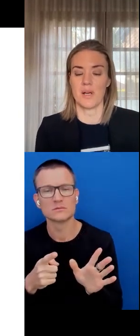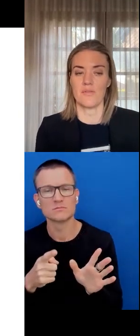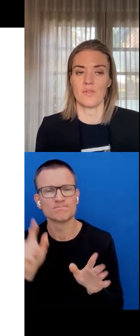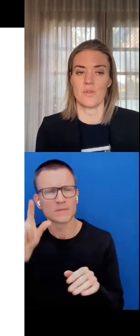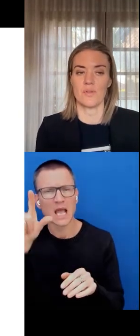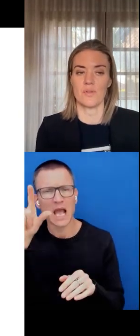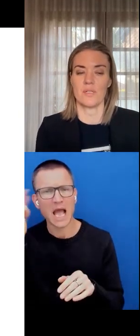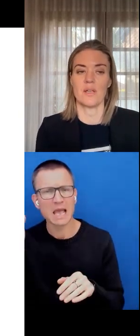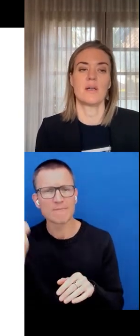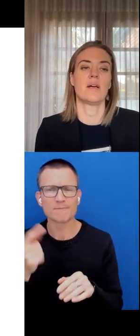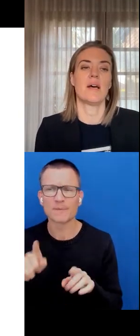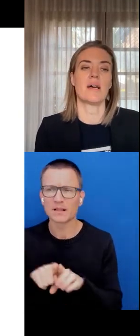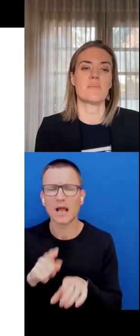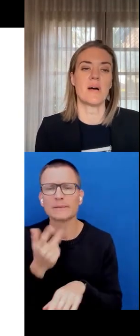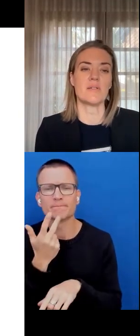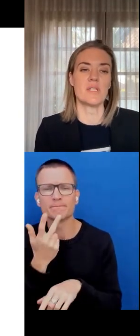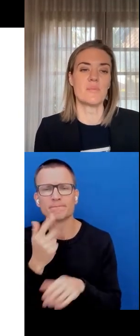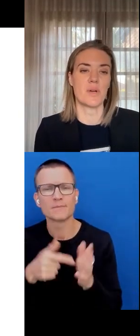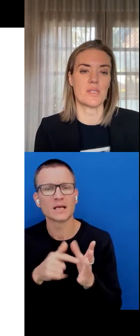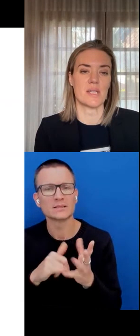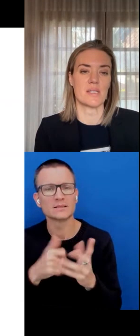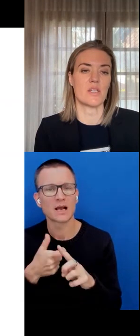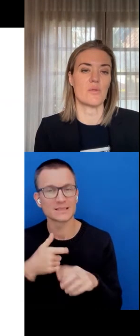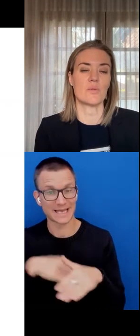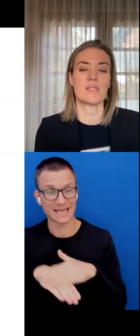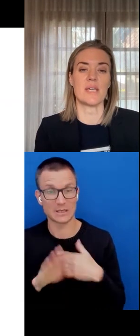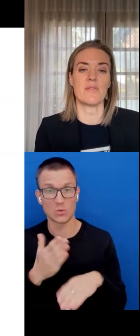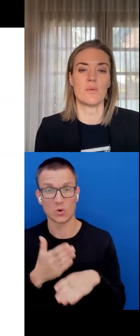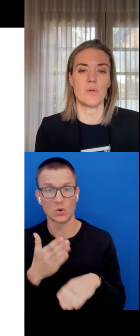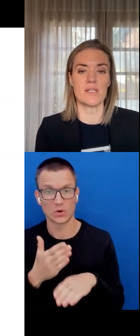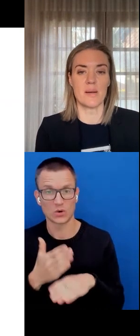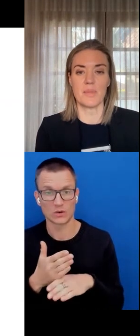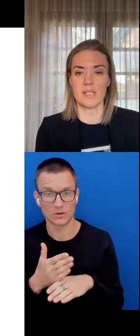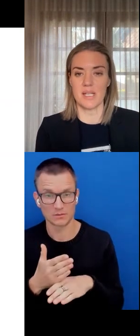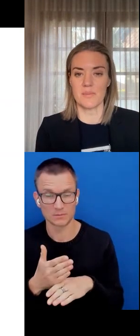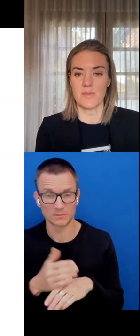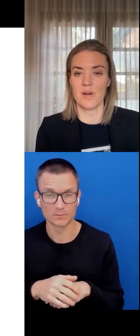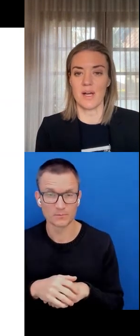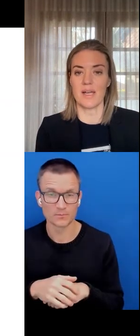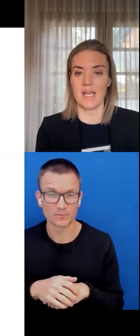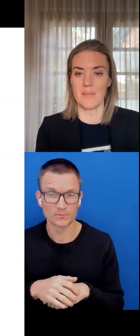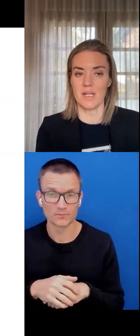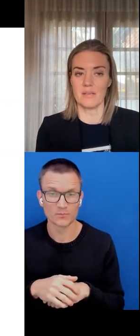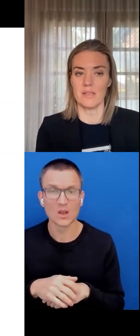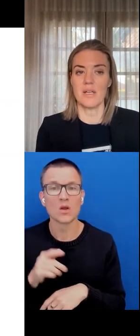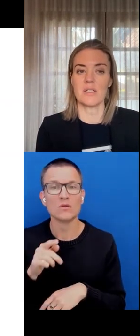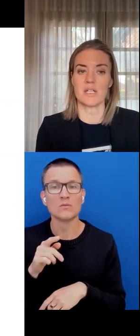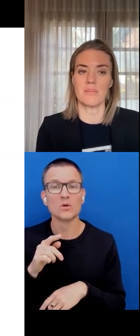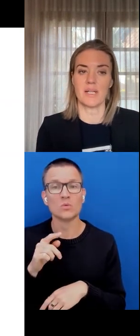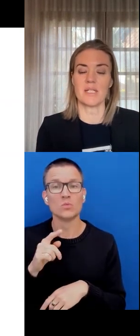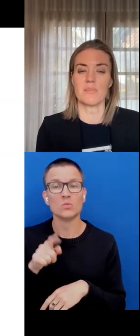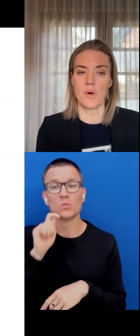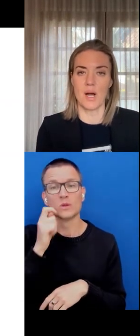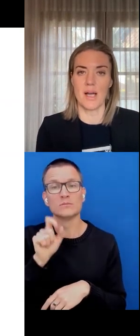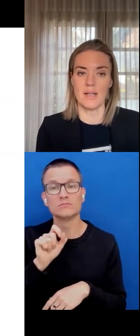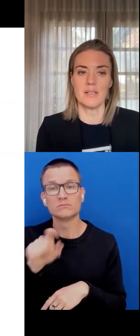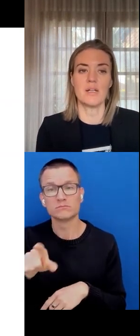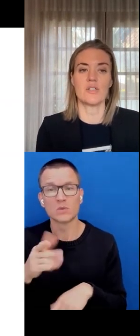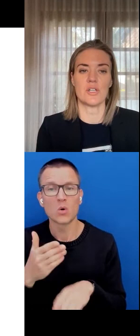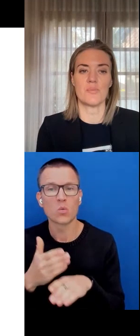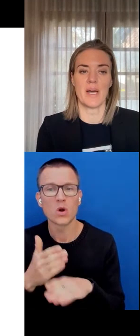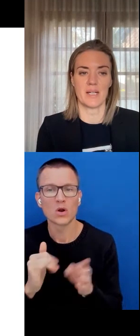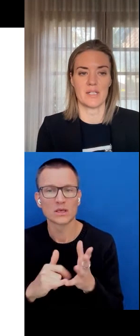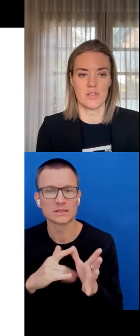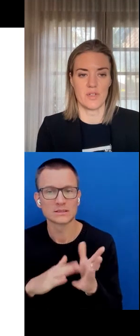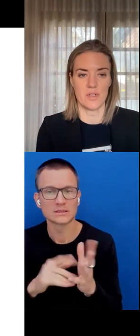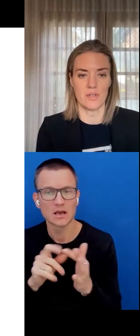you have applied for. As part of this process, you will receive a work sample assessment via email to complete prior